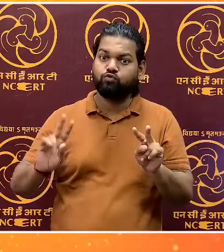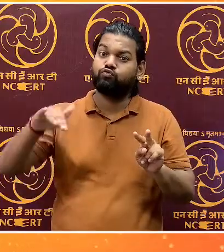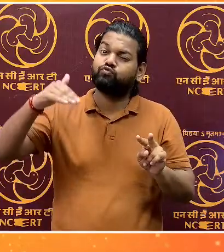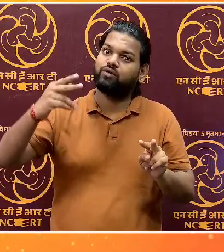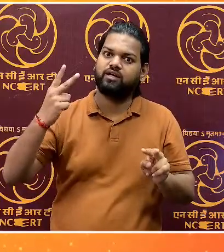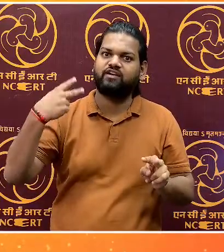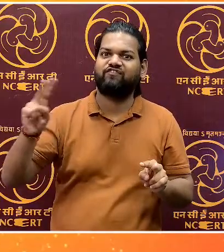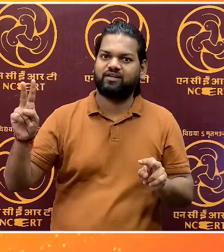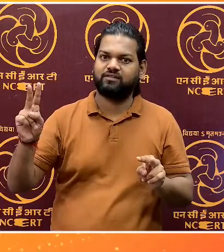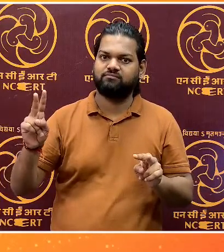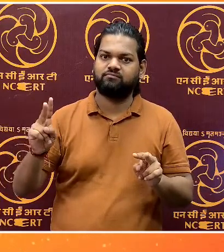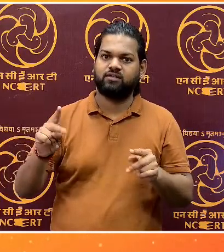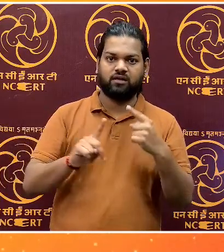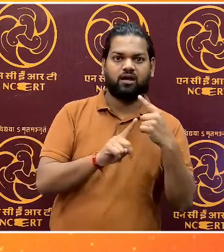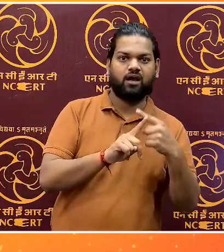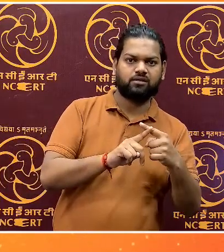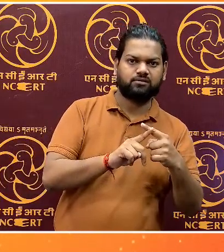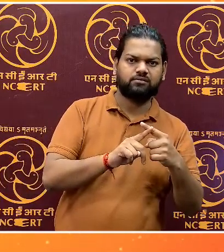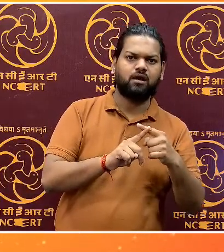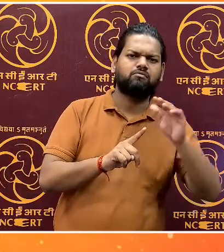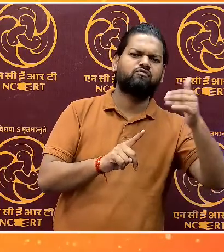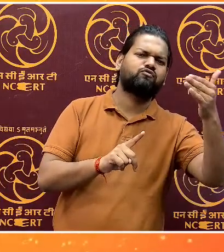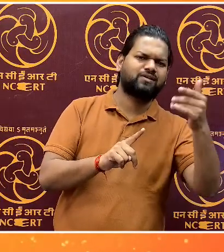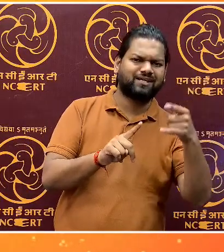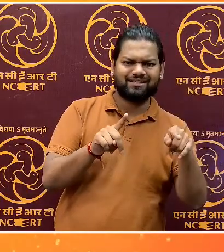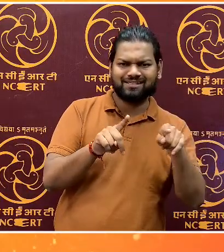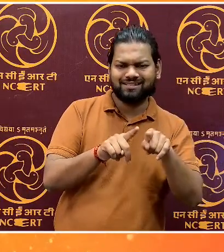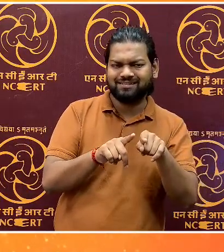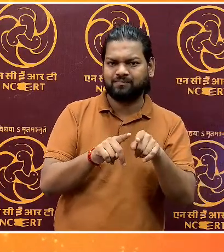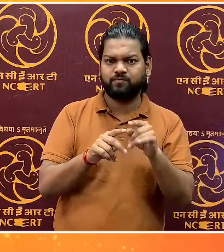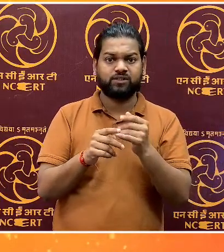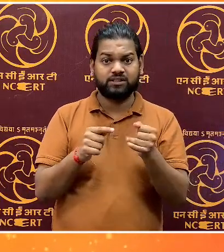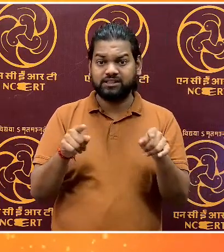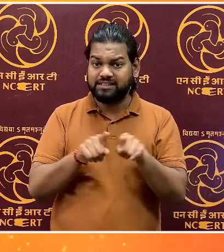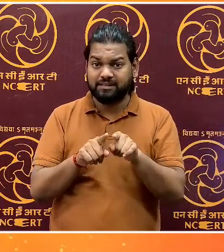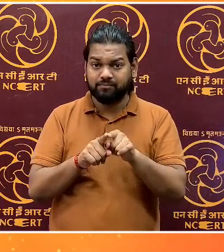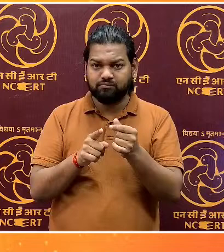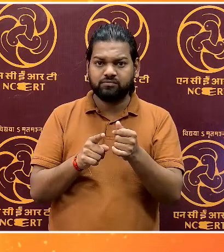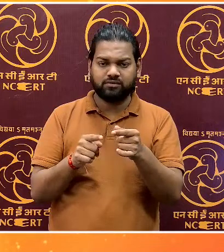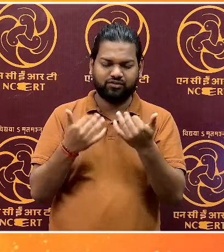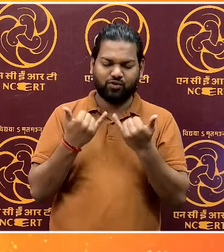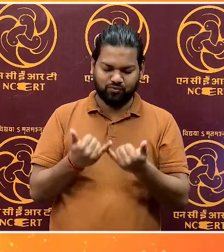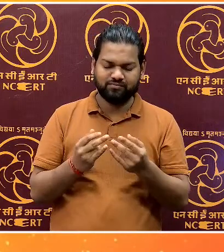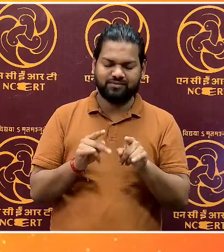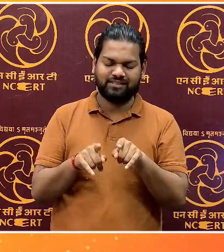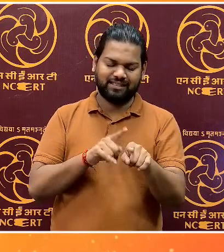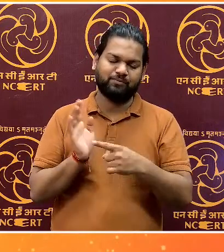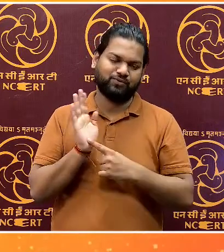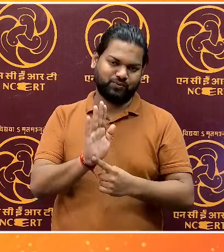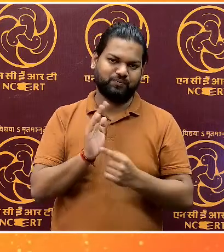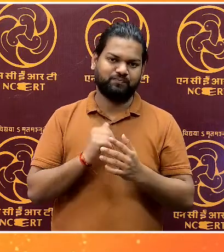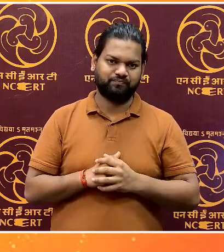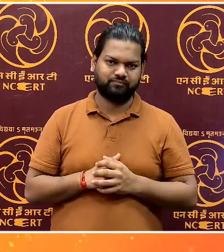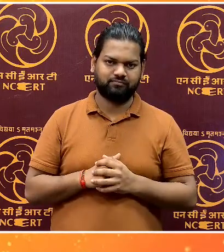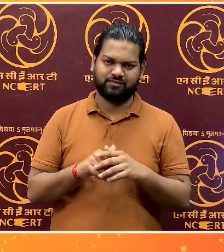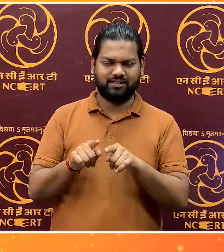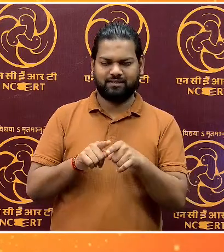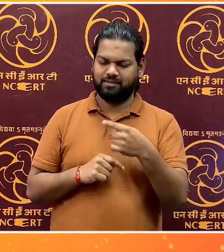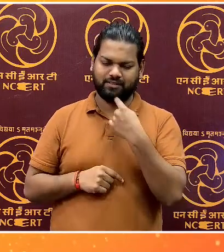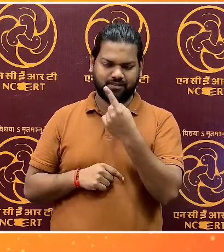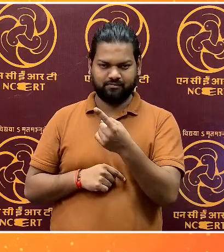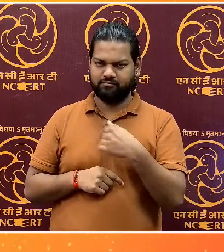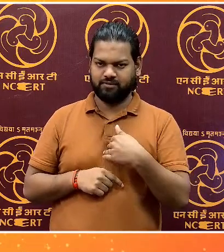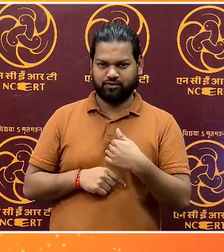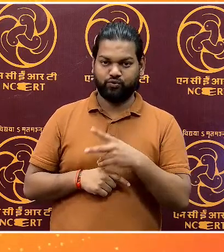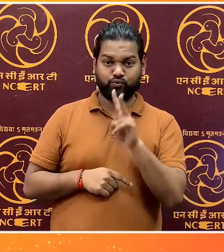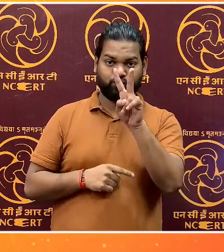received at some specific time in future. For the sake of simplicity, let us take one example. If I'm saying that if I give